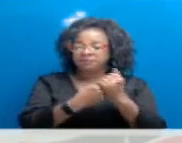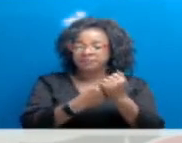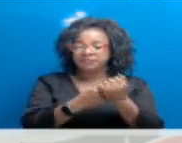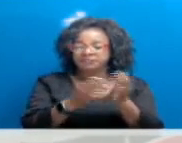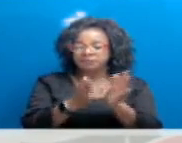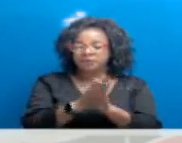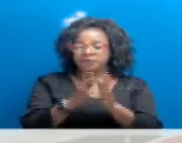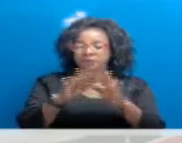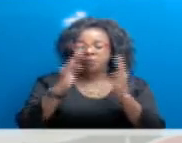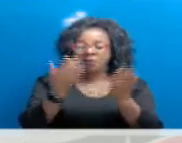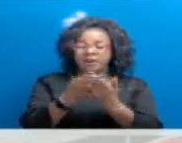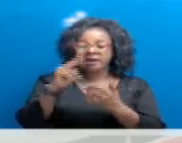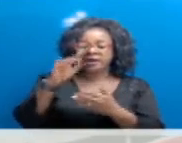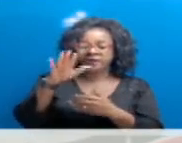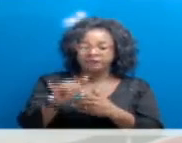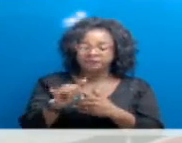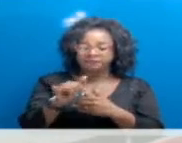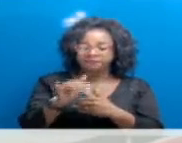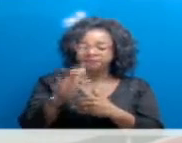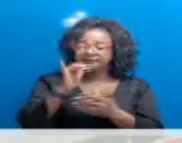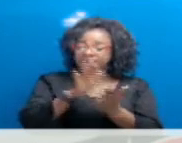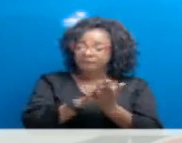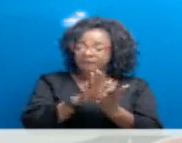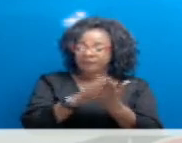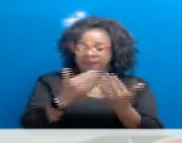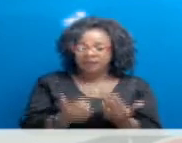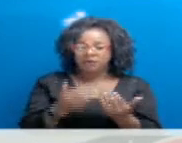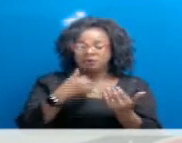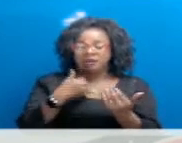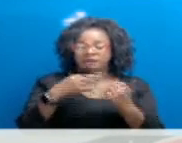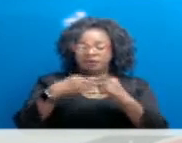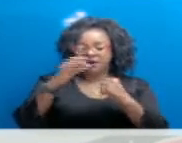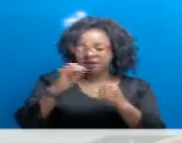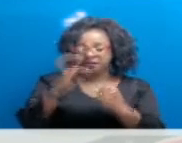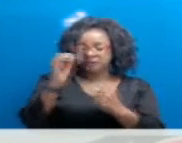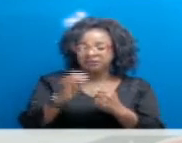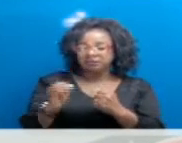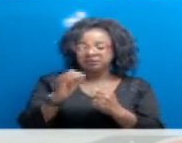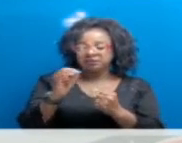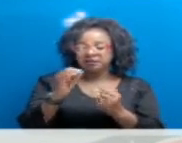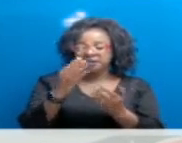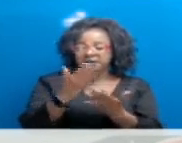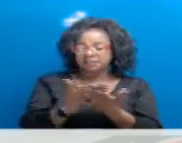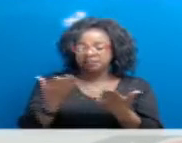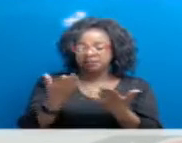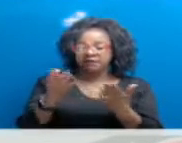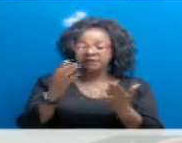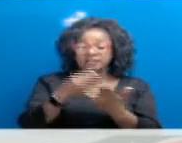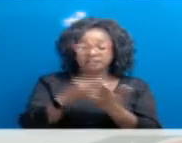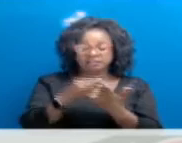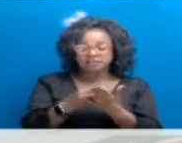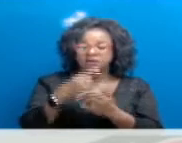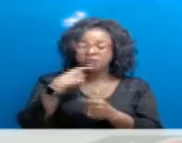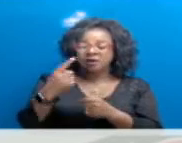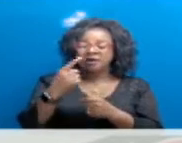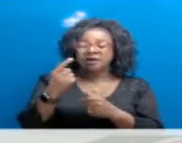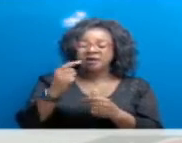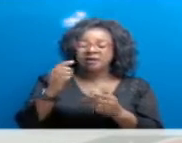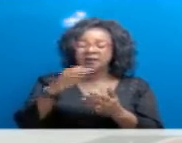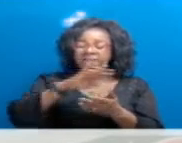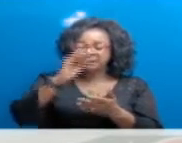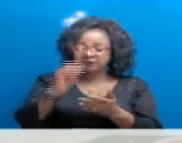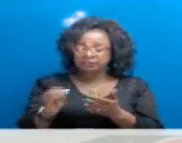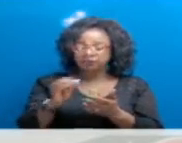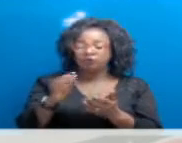with World Navy, the bank will now avail up to 80% asset financing and 100% import duty financing